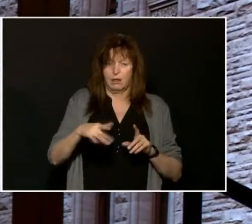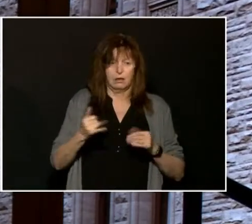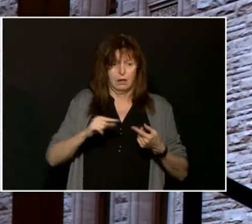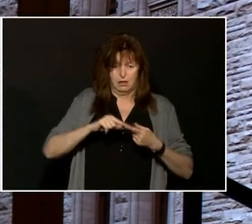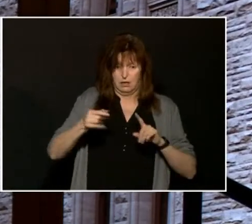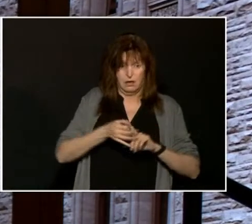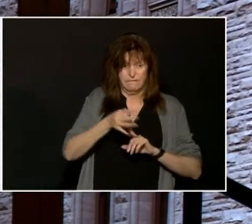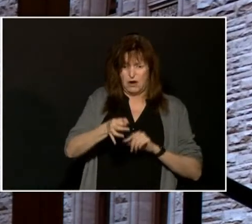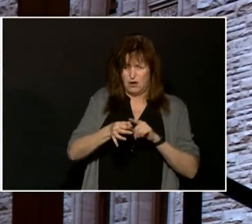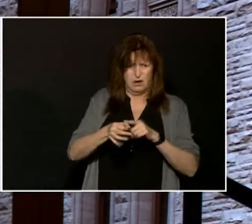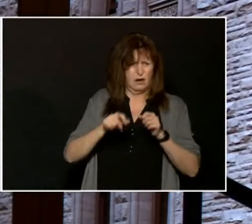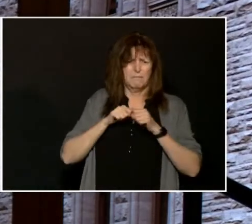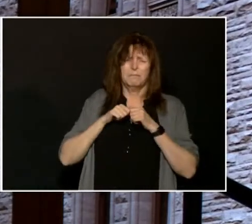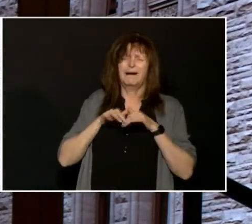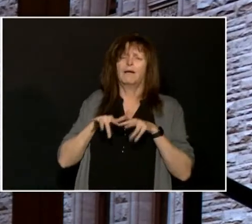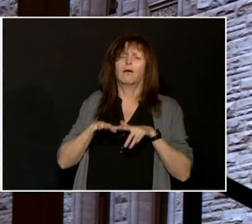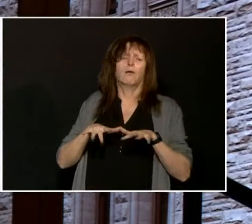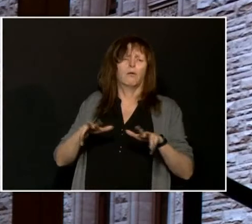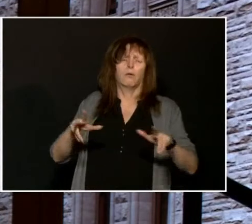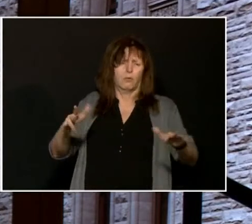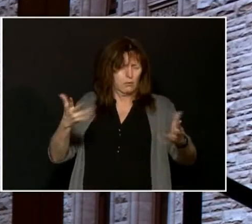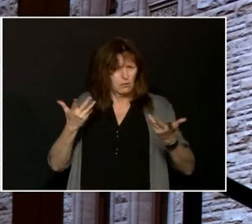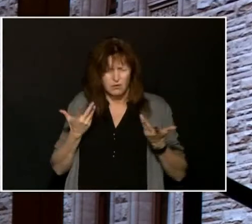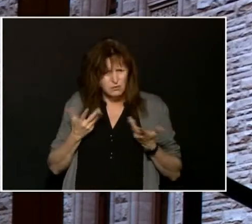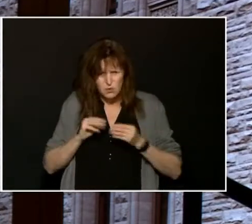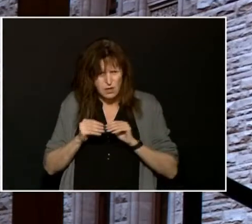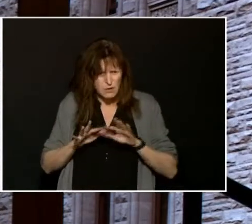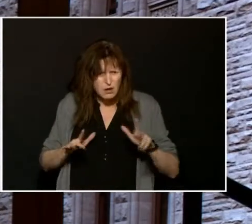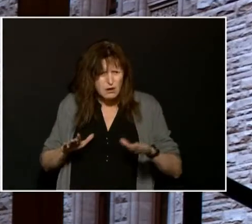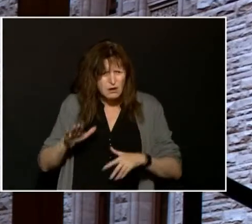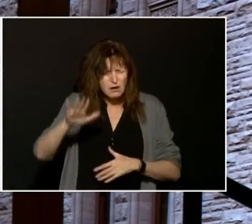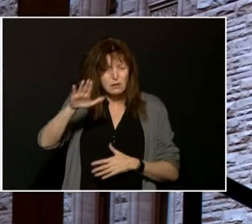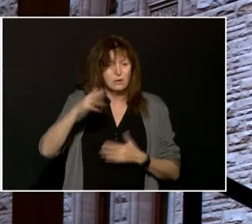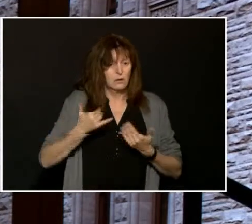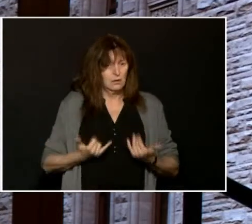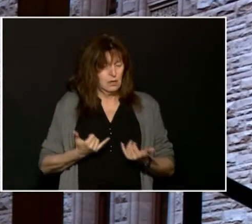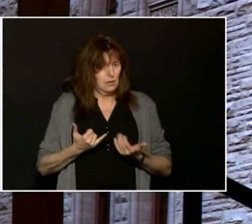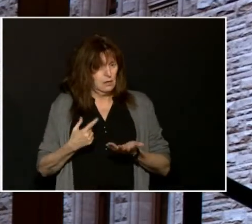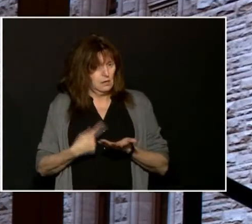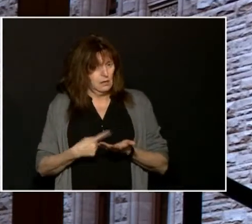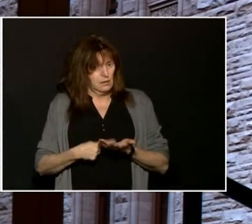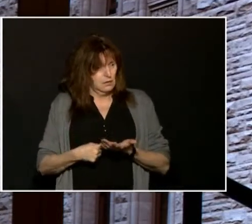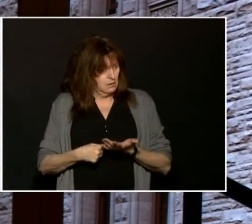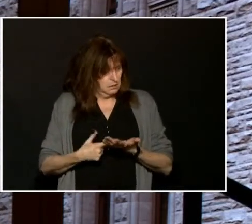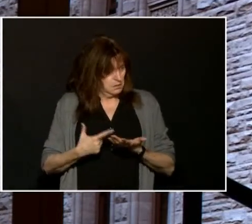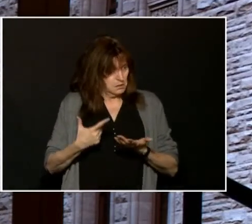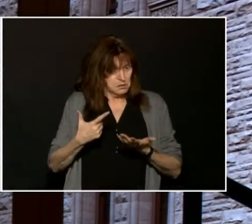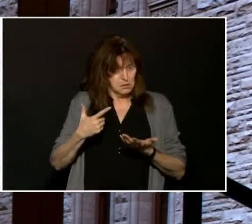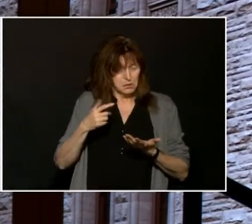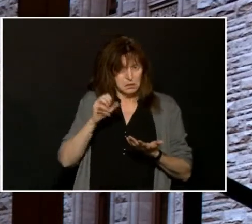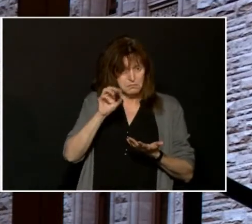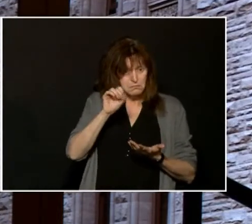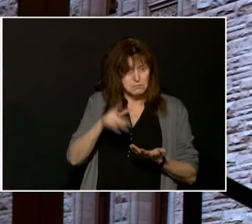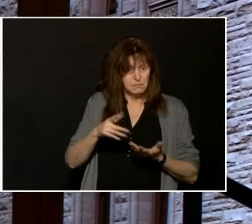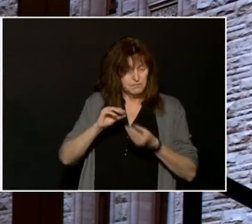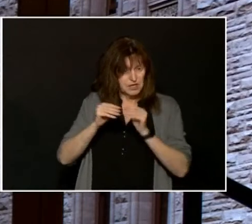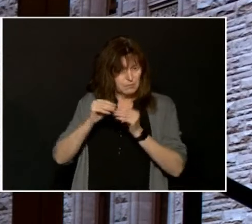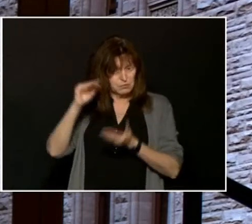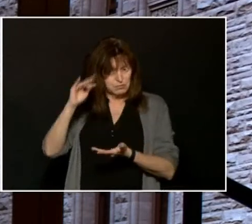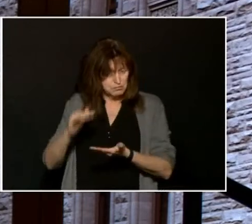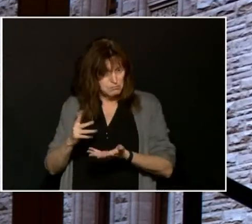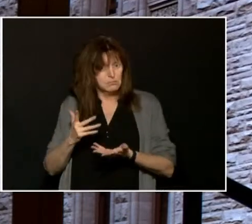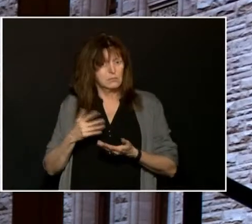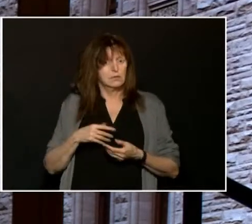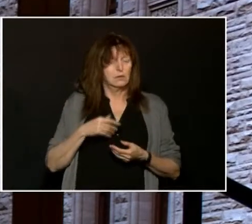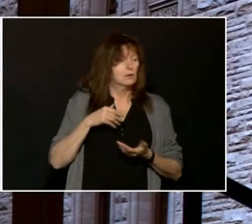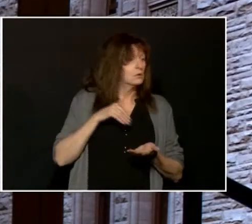health units. Those numbers that we talked about today are coming down steadily, and they're coming back into range. Our medical officers of health understand the